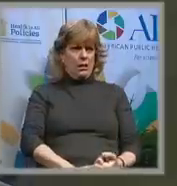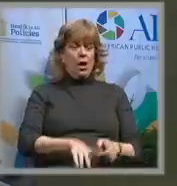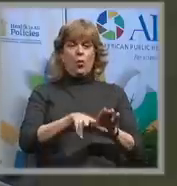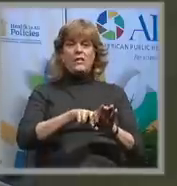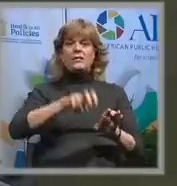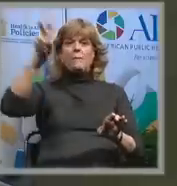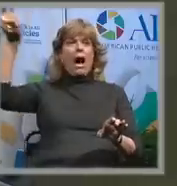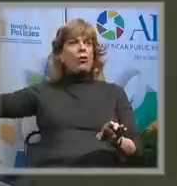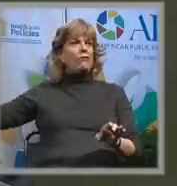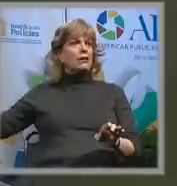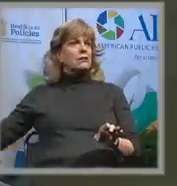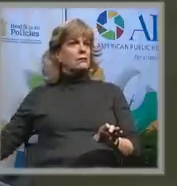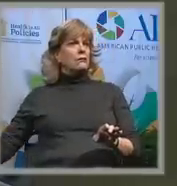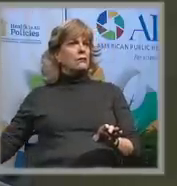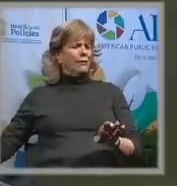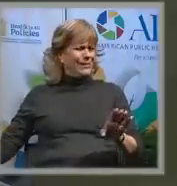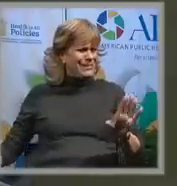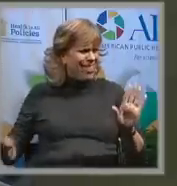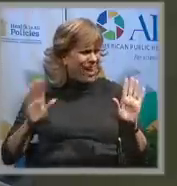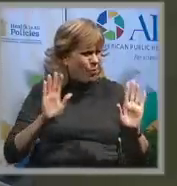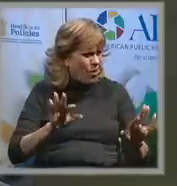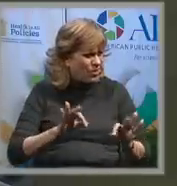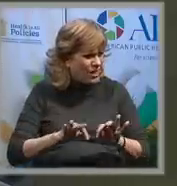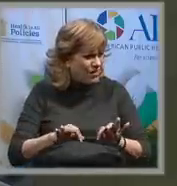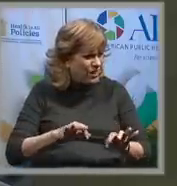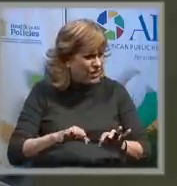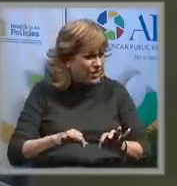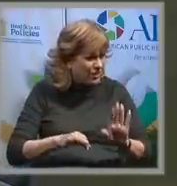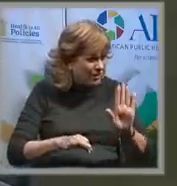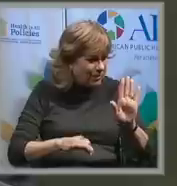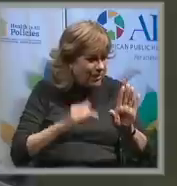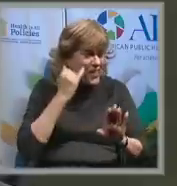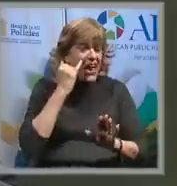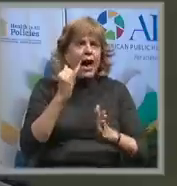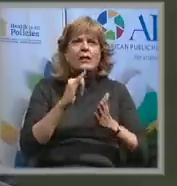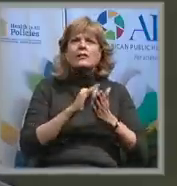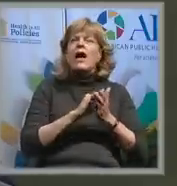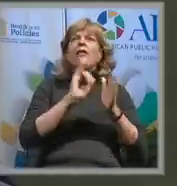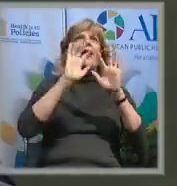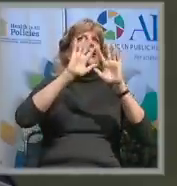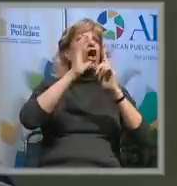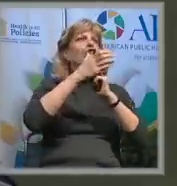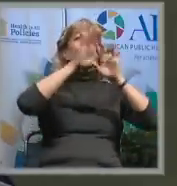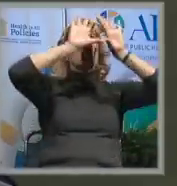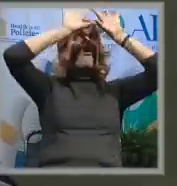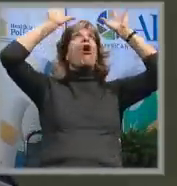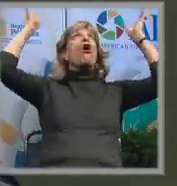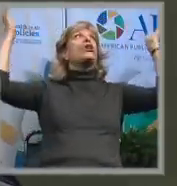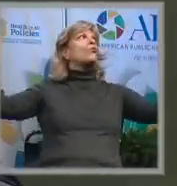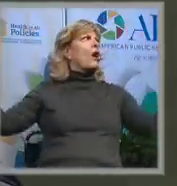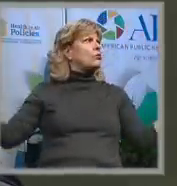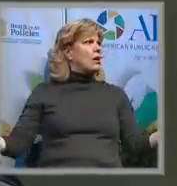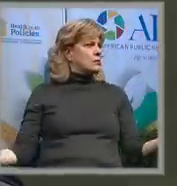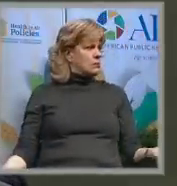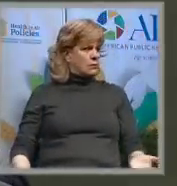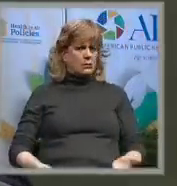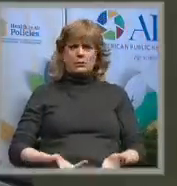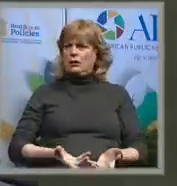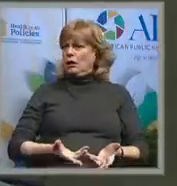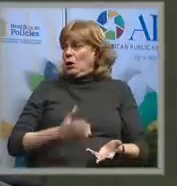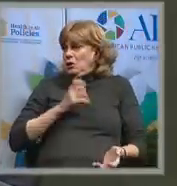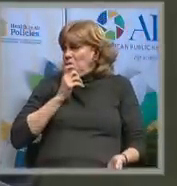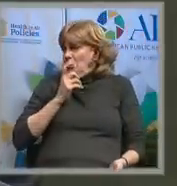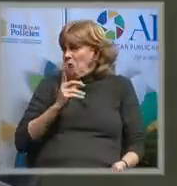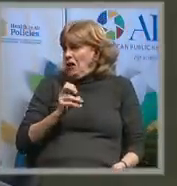out of it. Isn't that a wonderful definition? The idea that it's all around us, our culture, somehow, that we don't